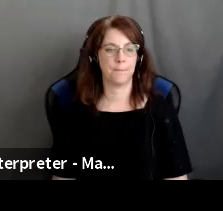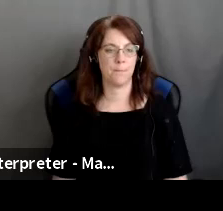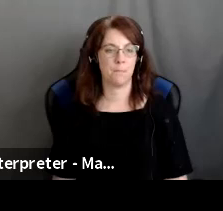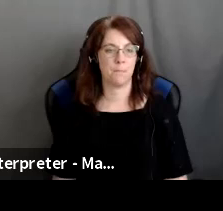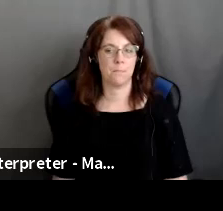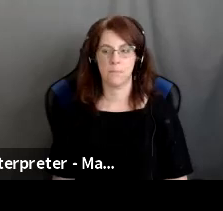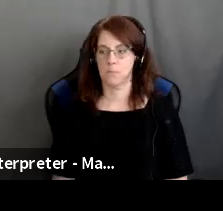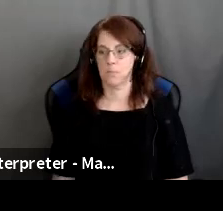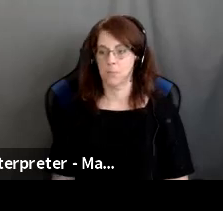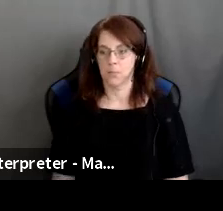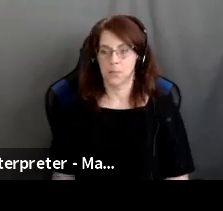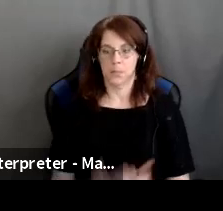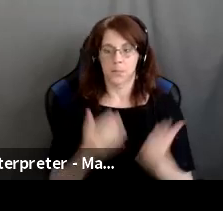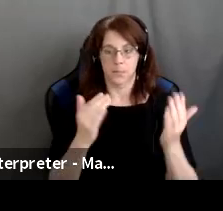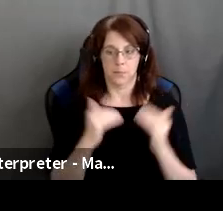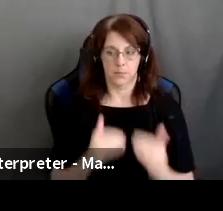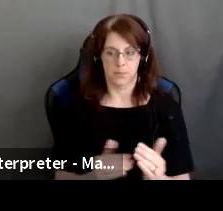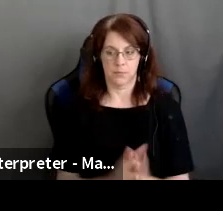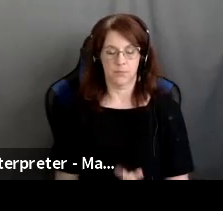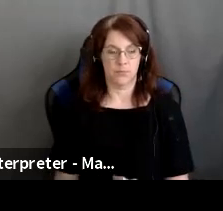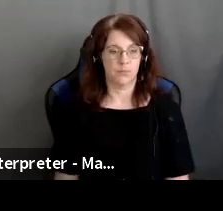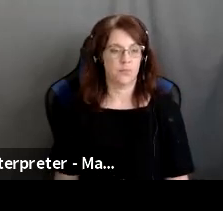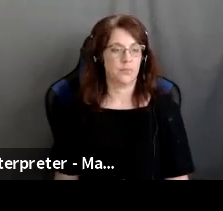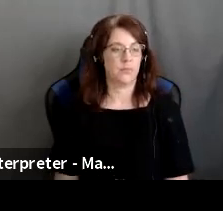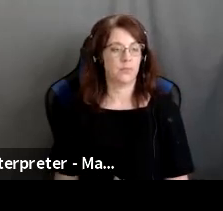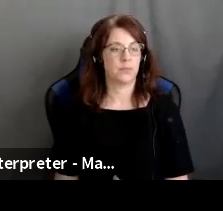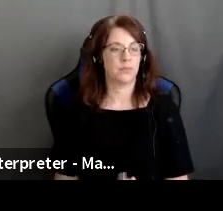So, next slide, please.